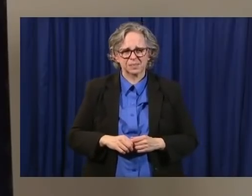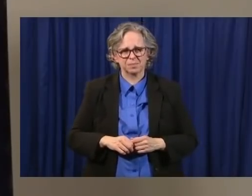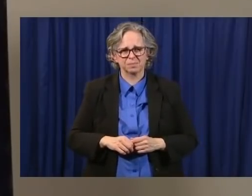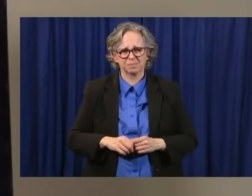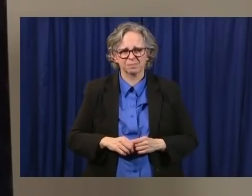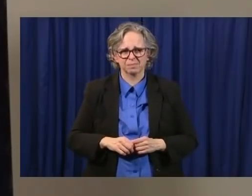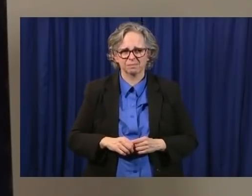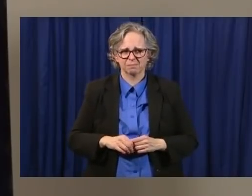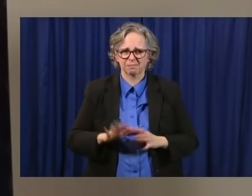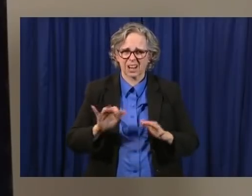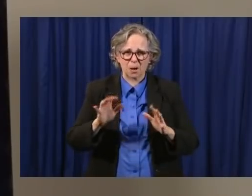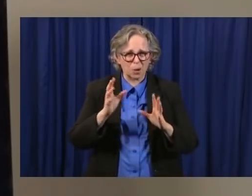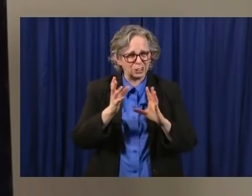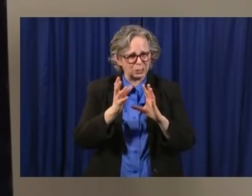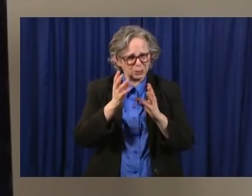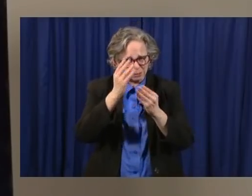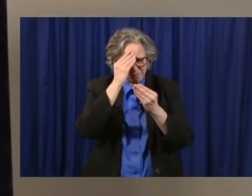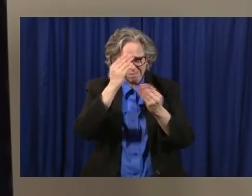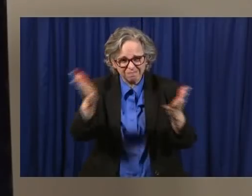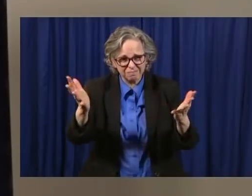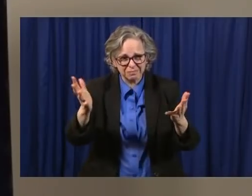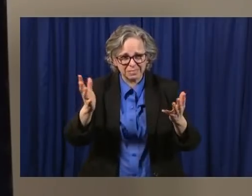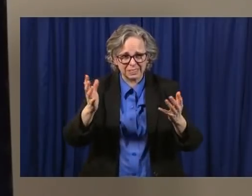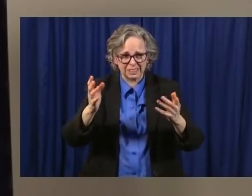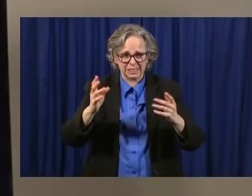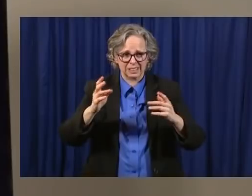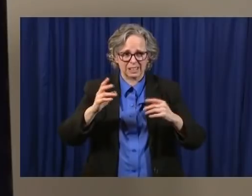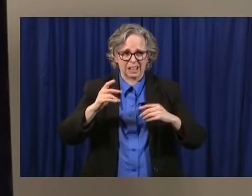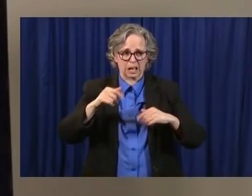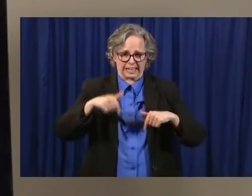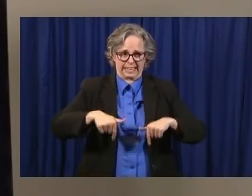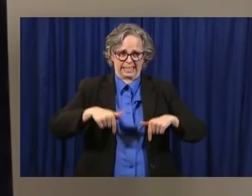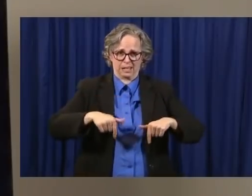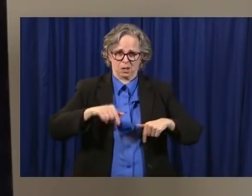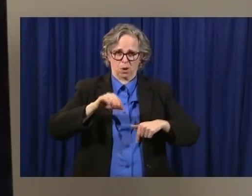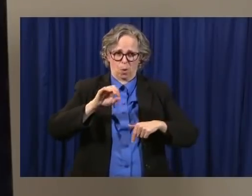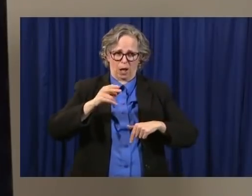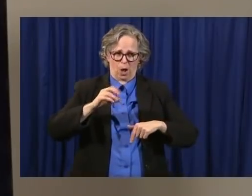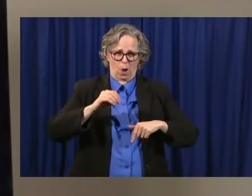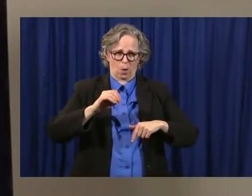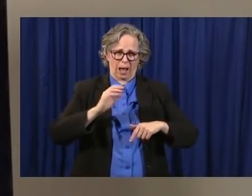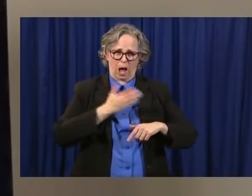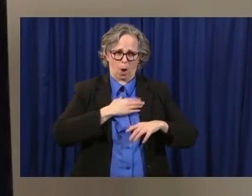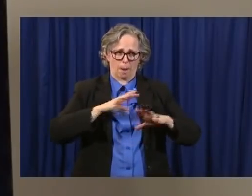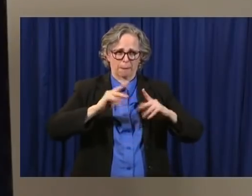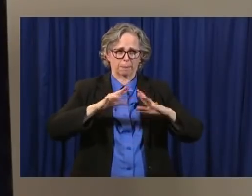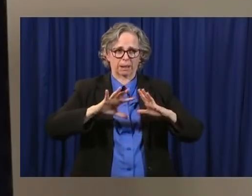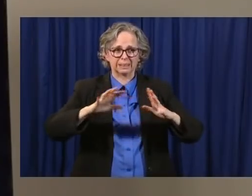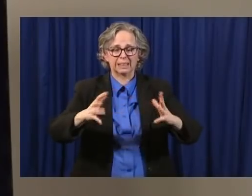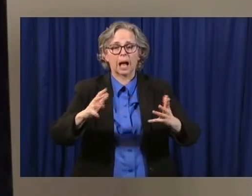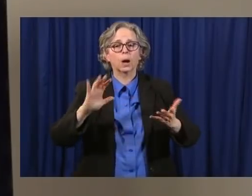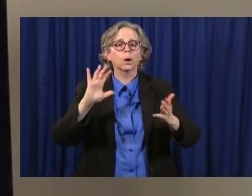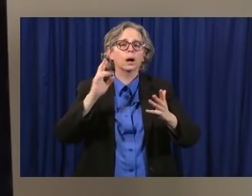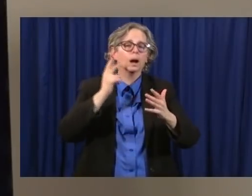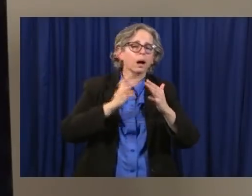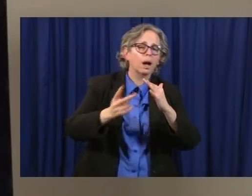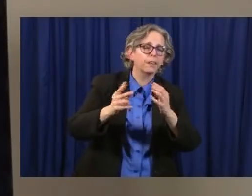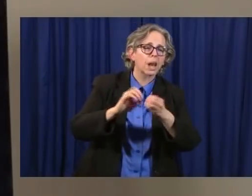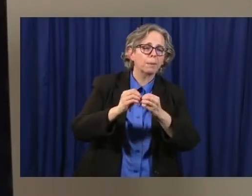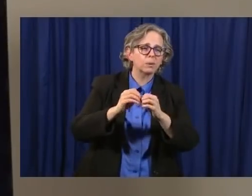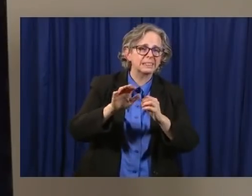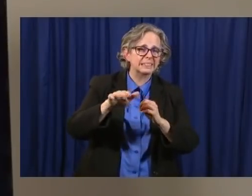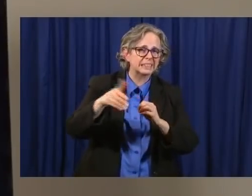our population size, when we look at our rates of deaths compared to many other countries and to many